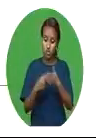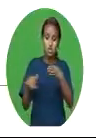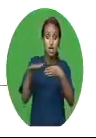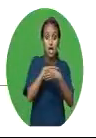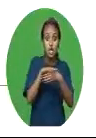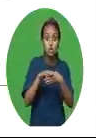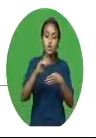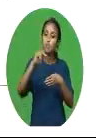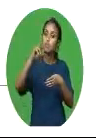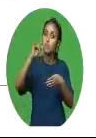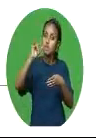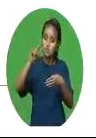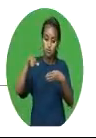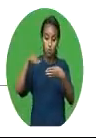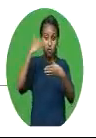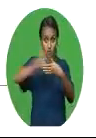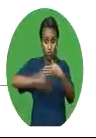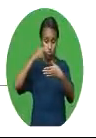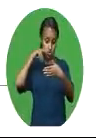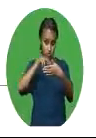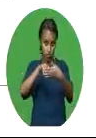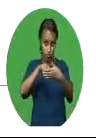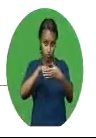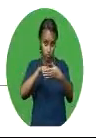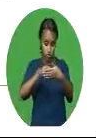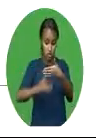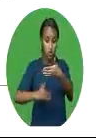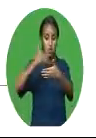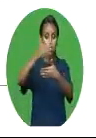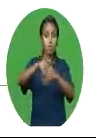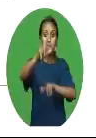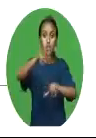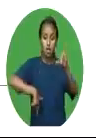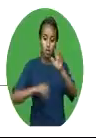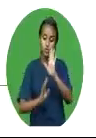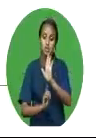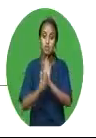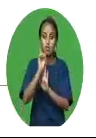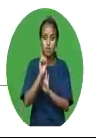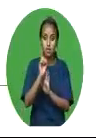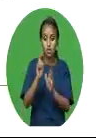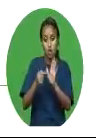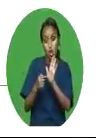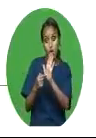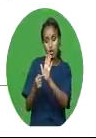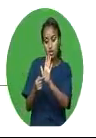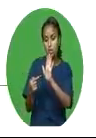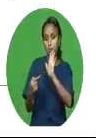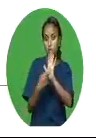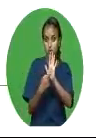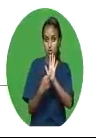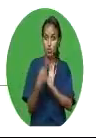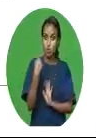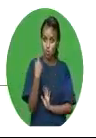the prism from the front view to the corresponding line on the development, locating points 1